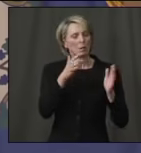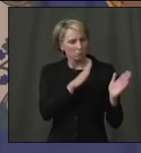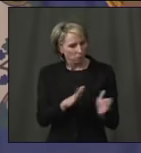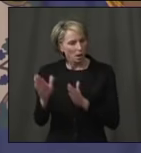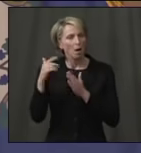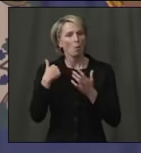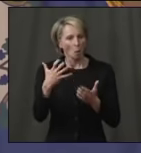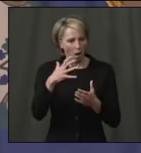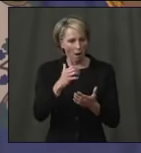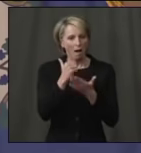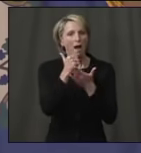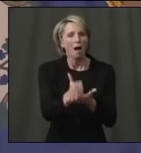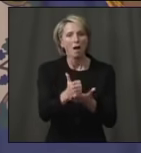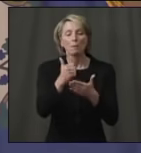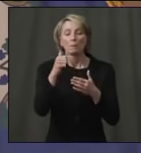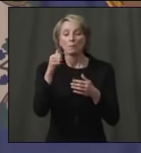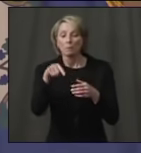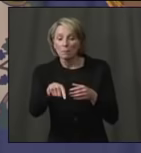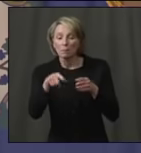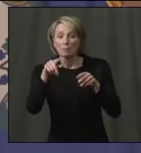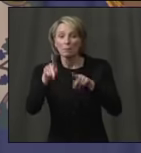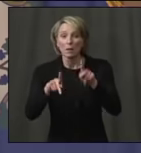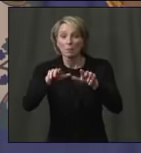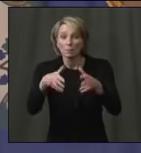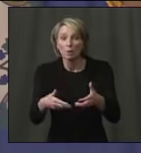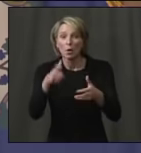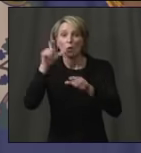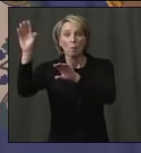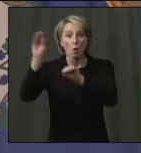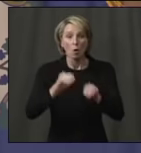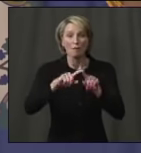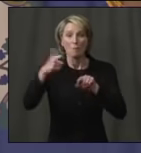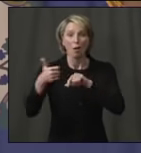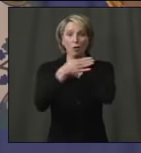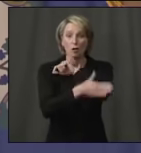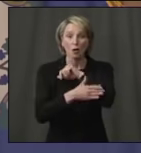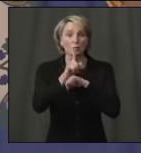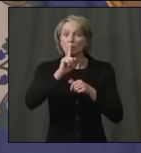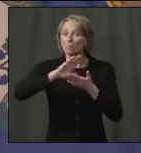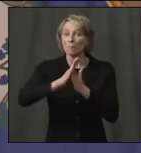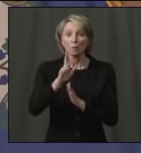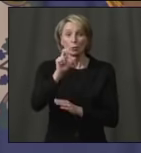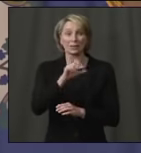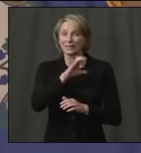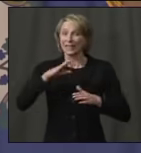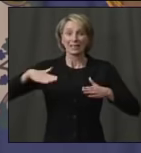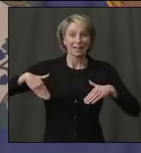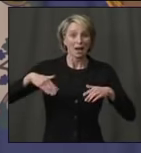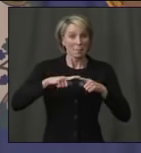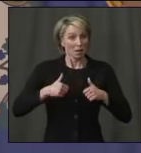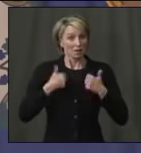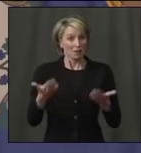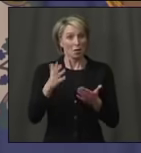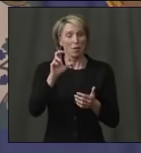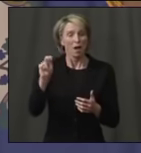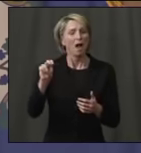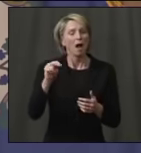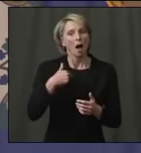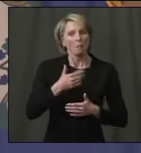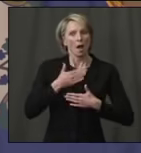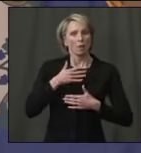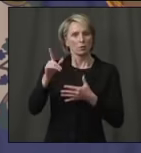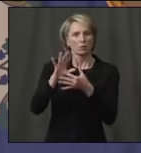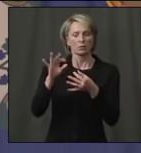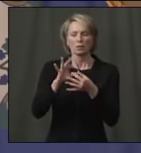everybody, including the undocumented. I'm glad you pointed out, Oscar, that regardless of your documentation,